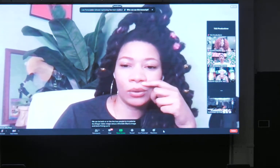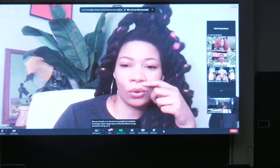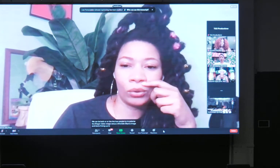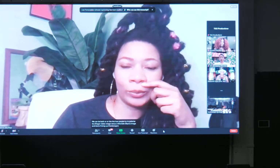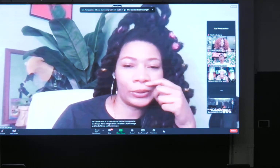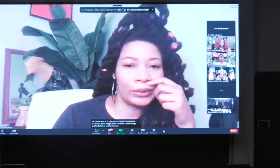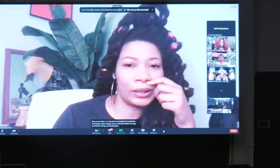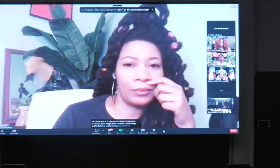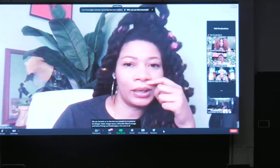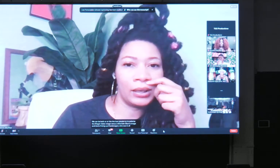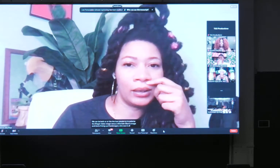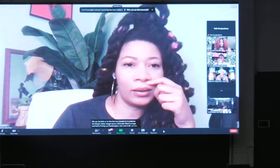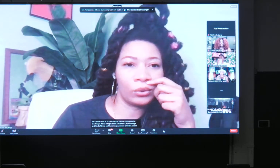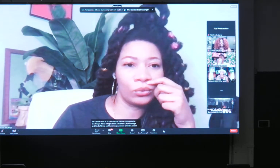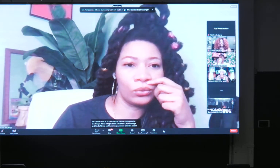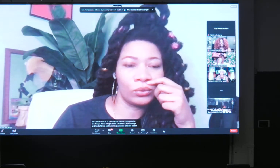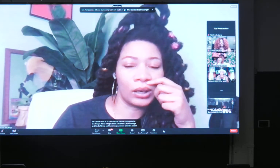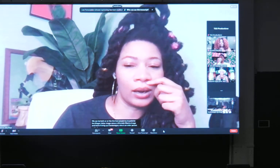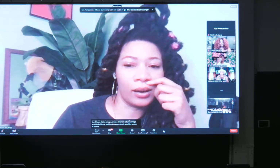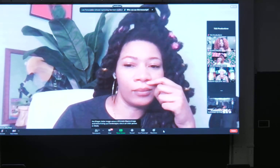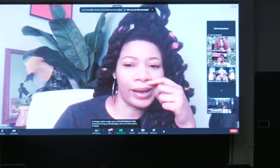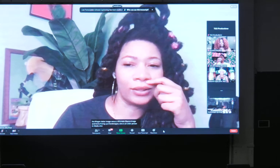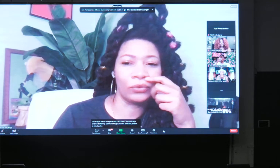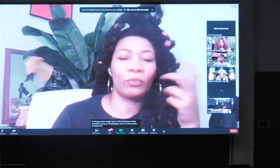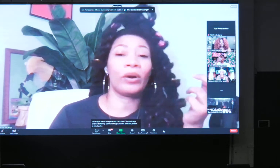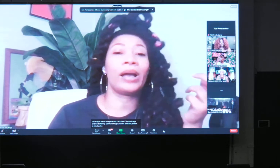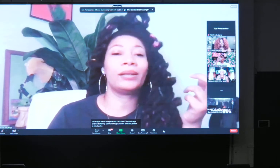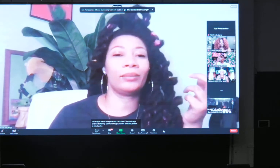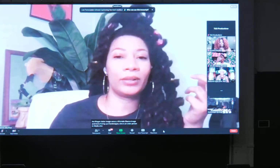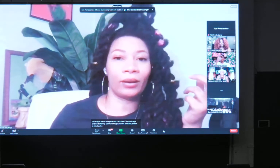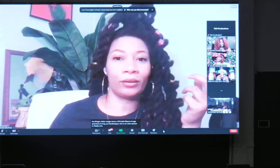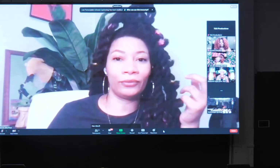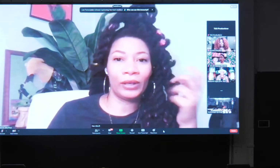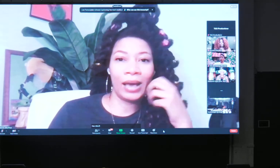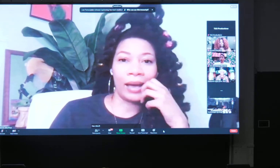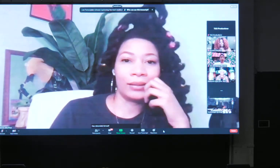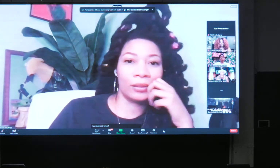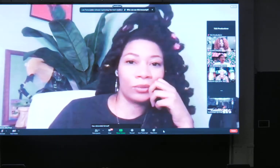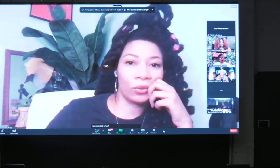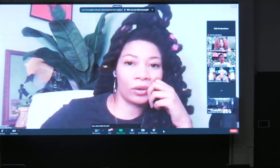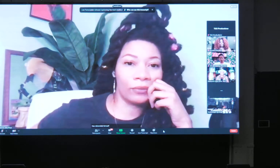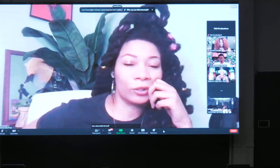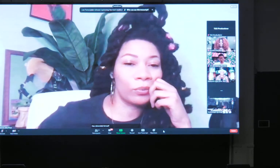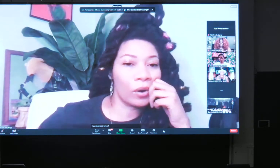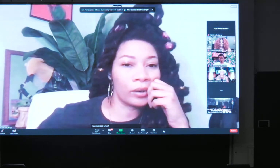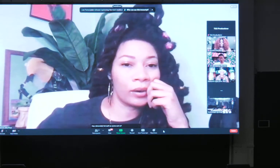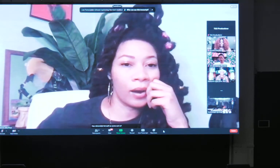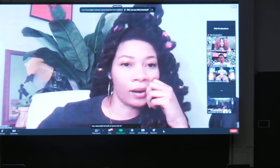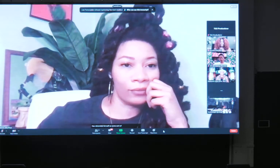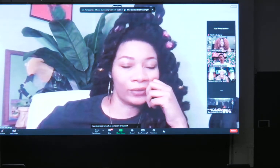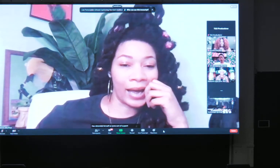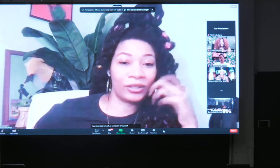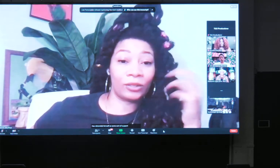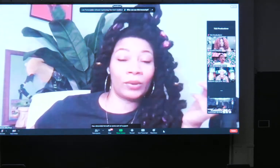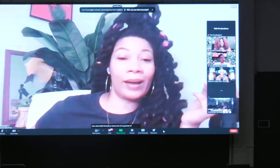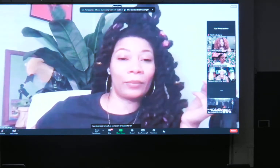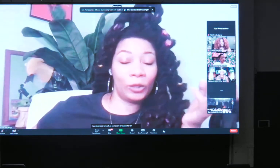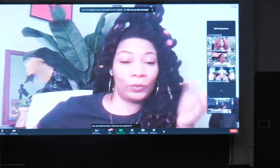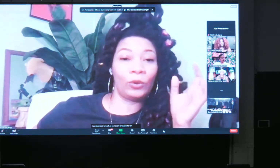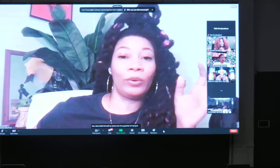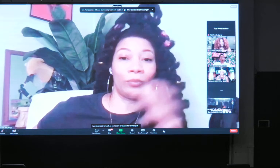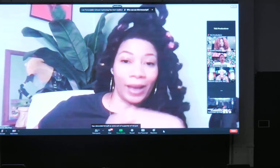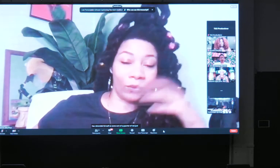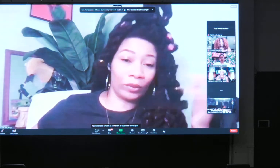who is an older person in media who has rebranded himself as some sort of supporter of not just